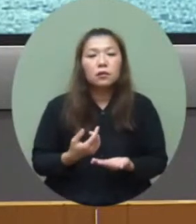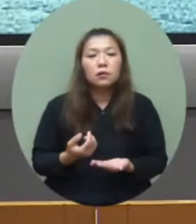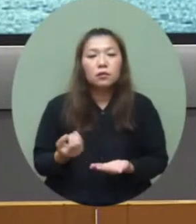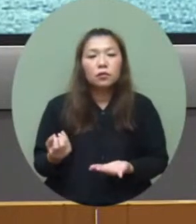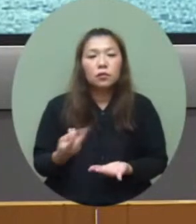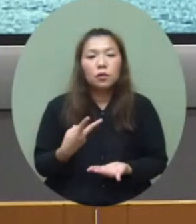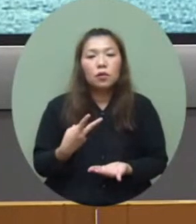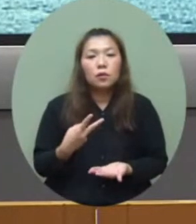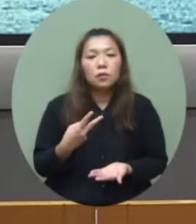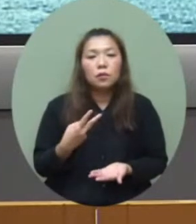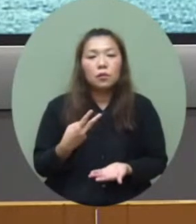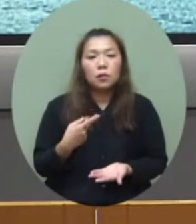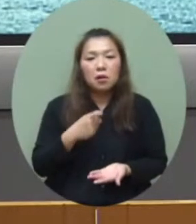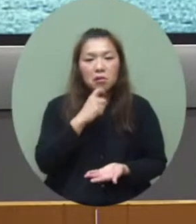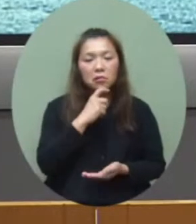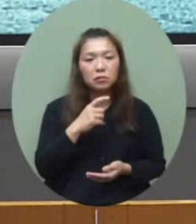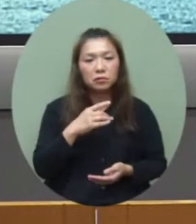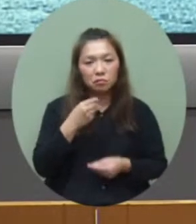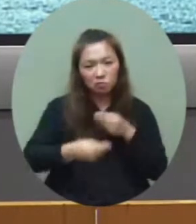could drop.